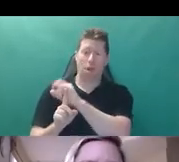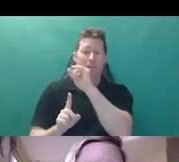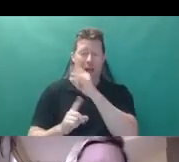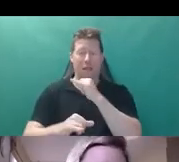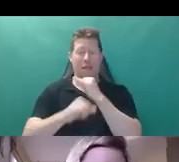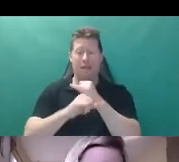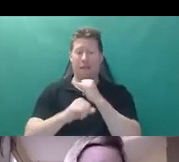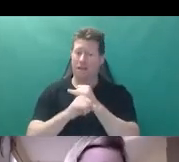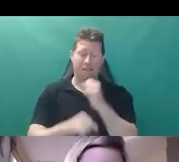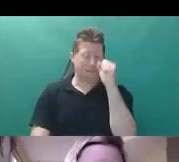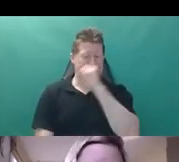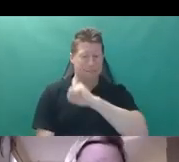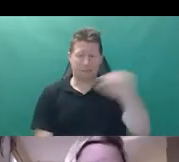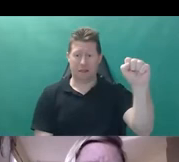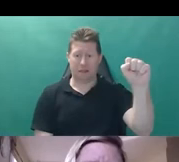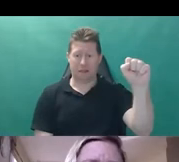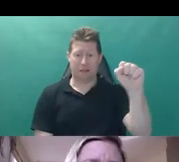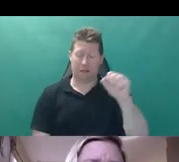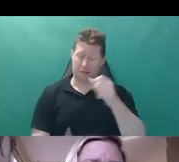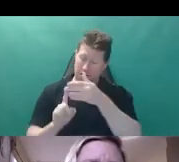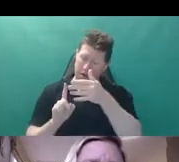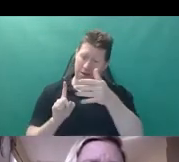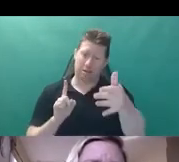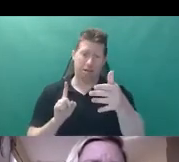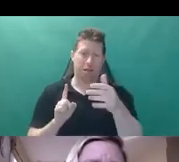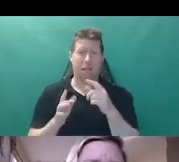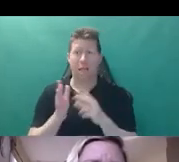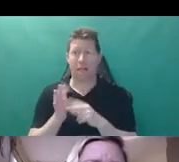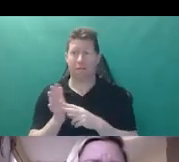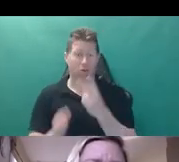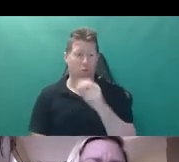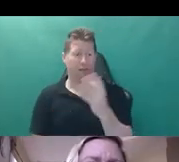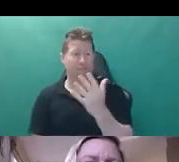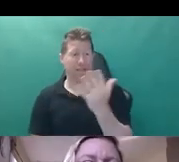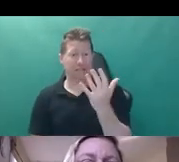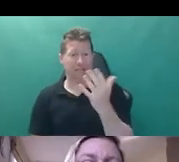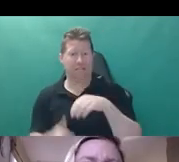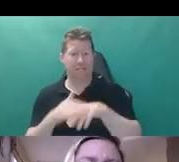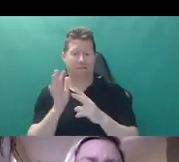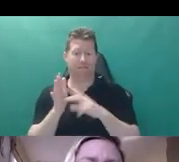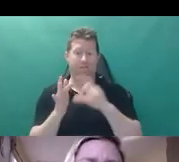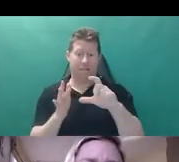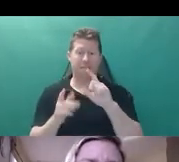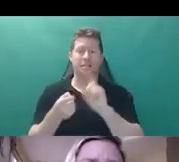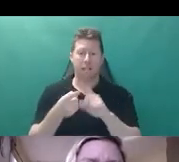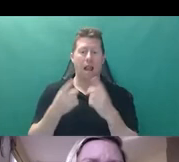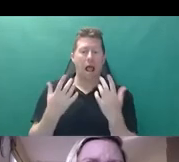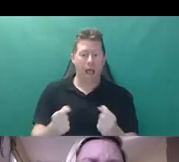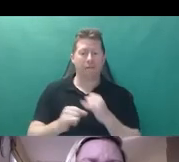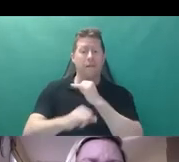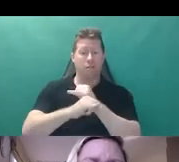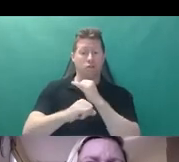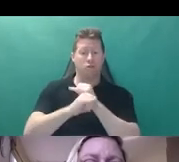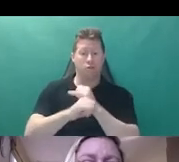continued even past that. right up until 2015 in Victoria we still had institutions where people with a